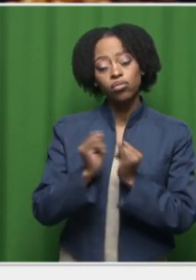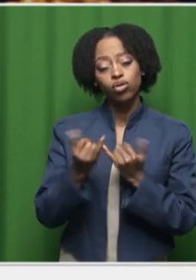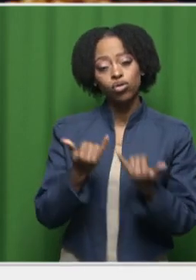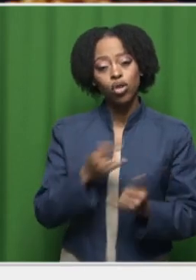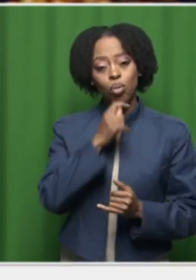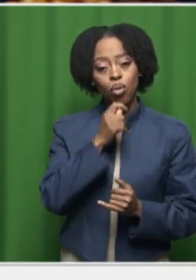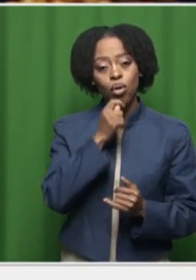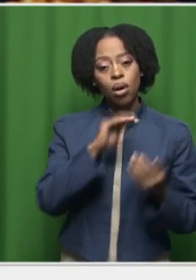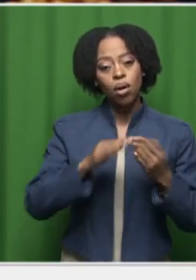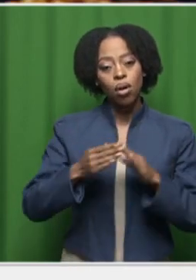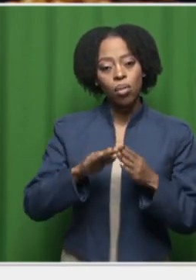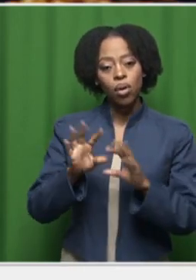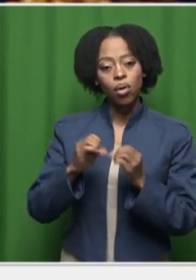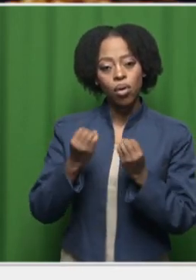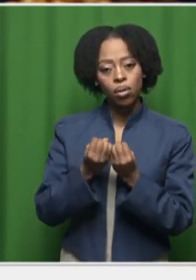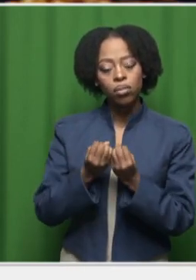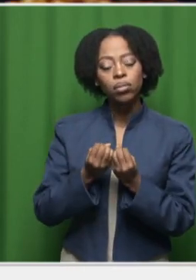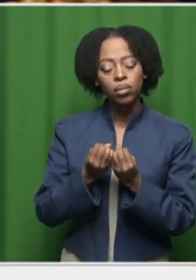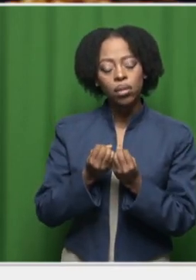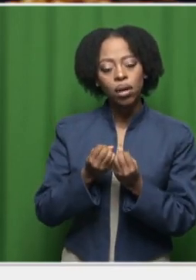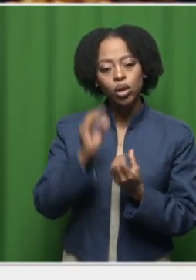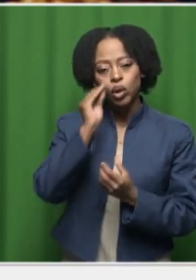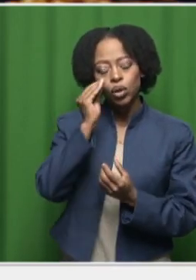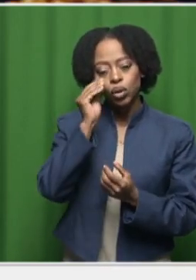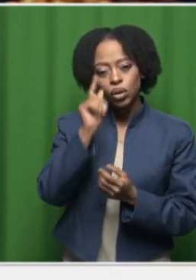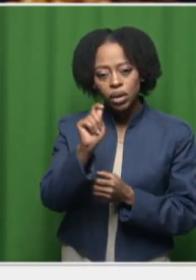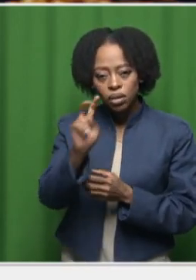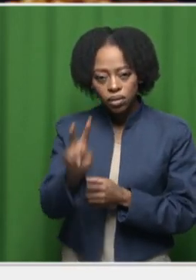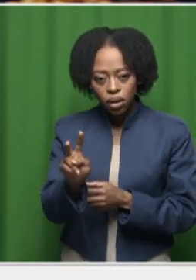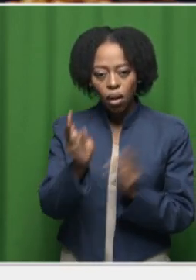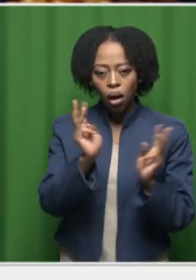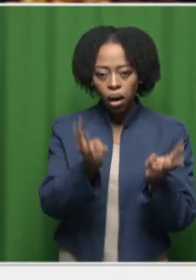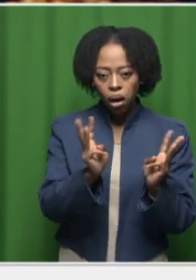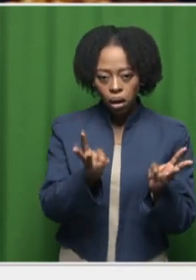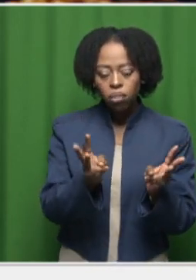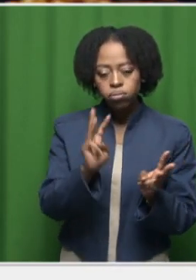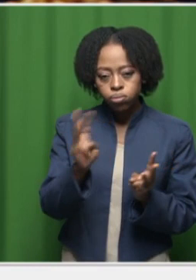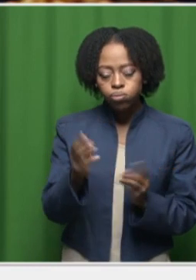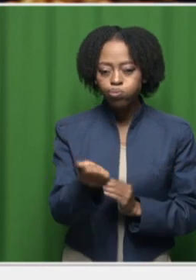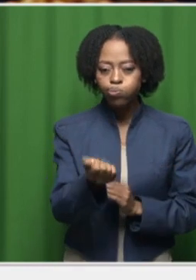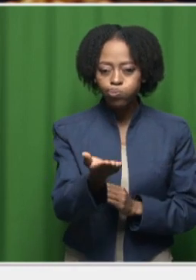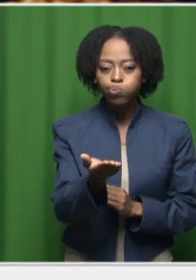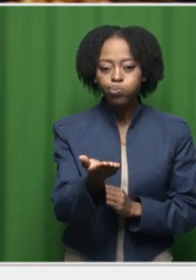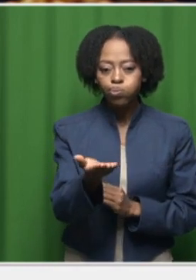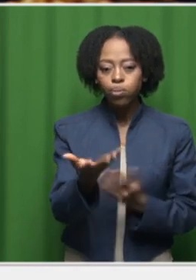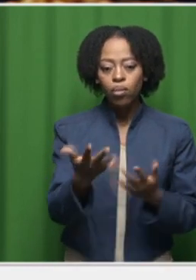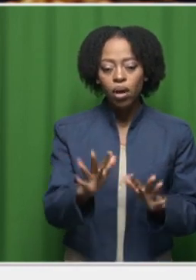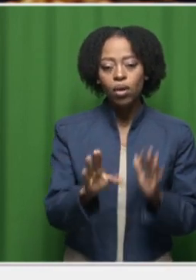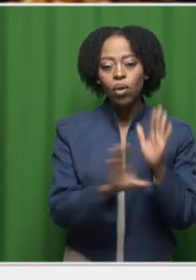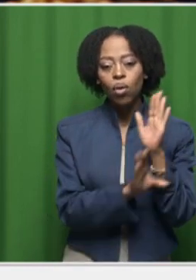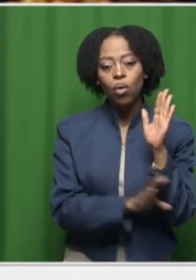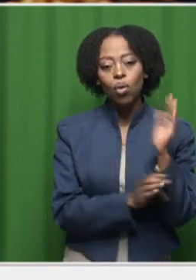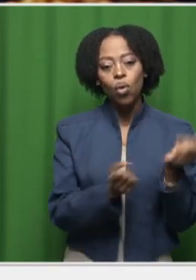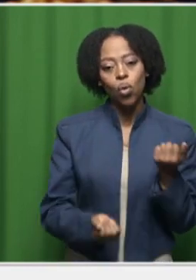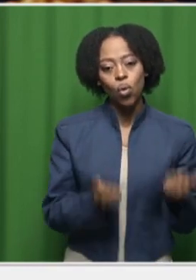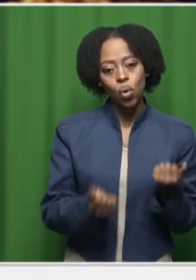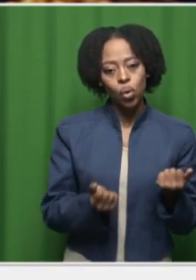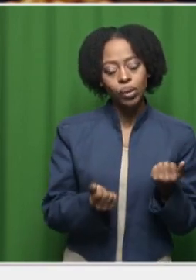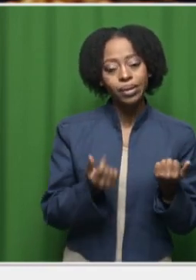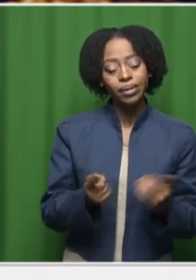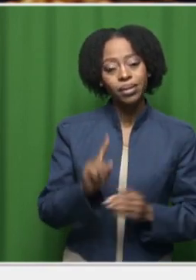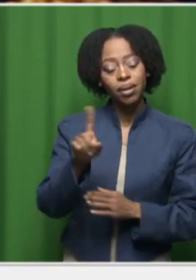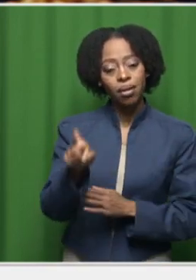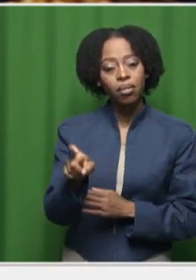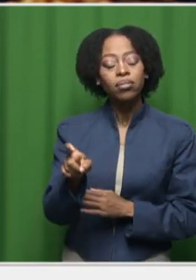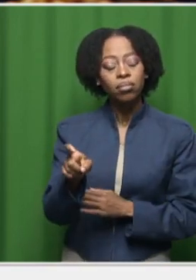Civil society organization and media watchdog, the Media Monitoring Africa, has filed an urgent application with the Constitutional Court seeking